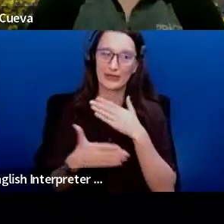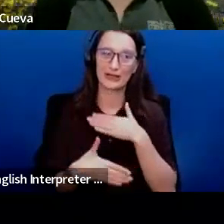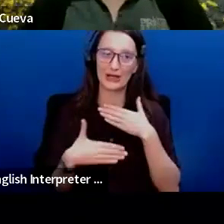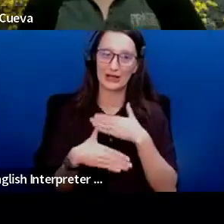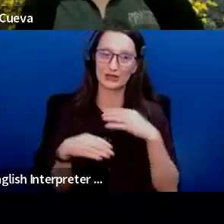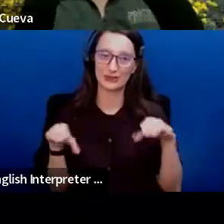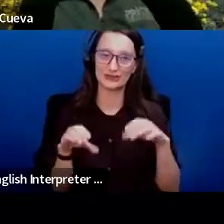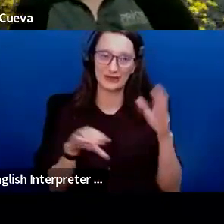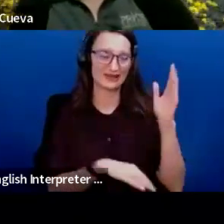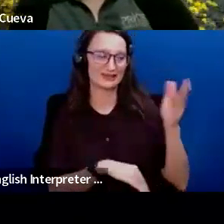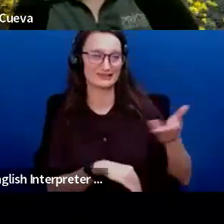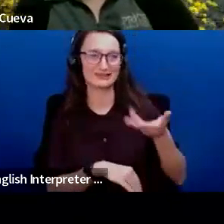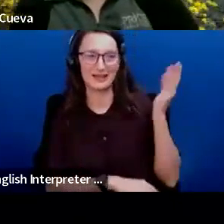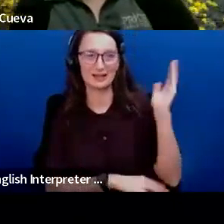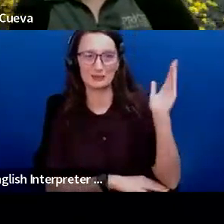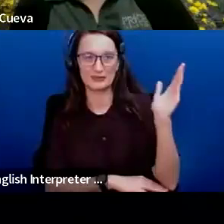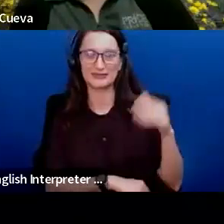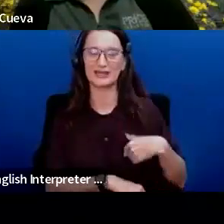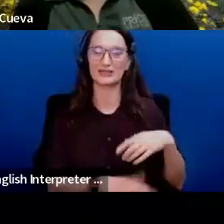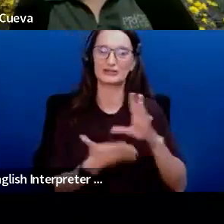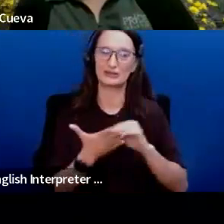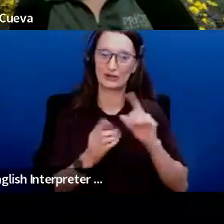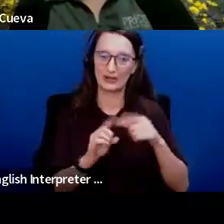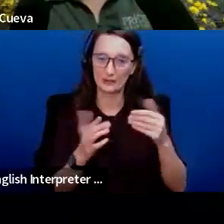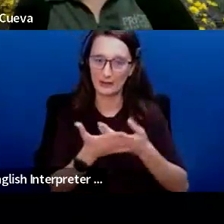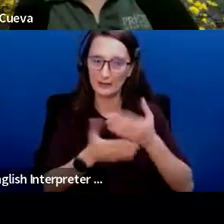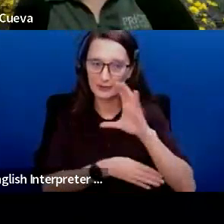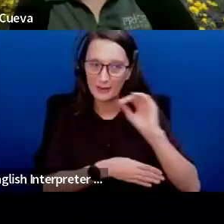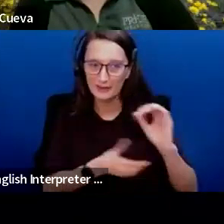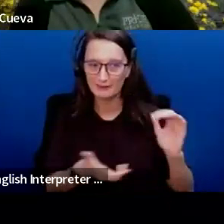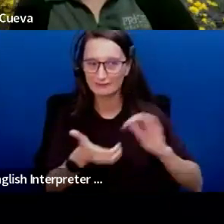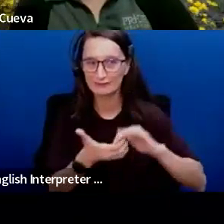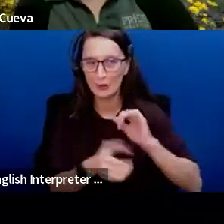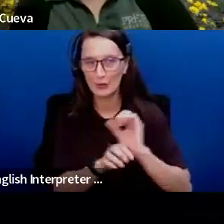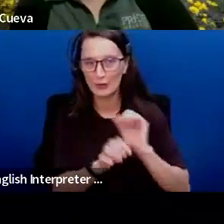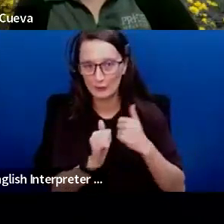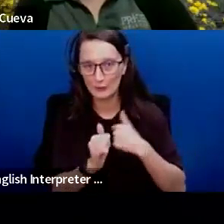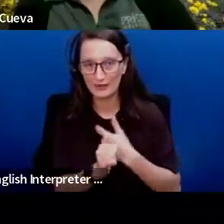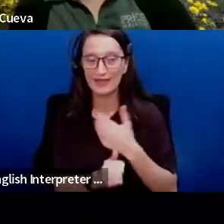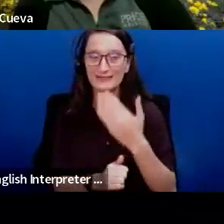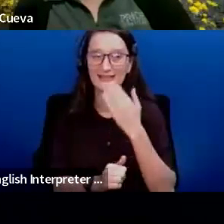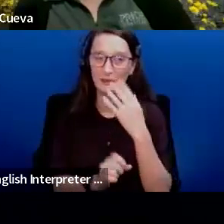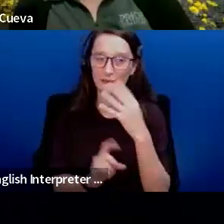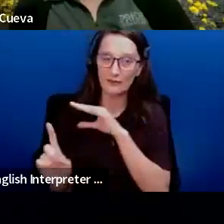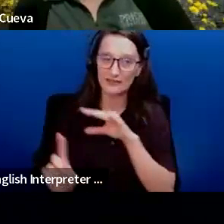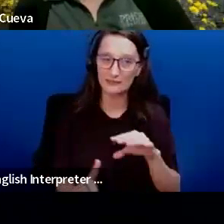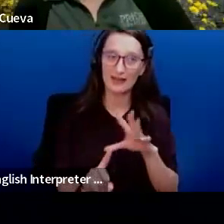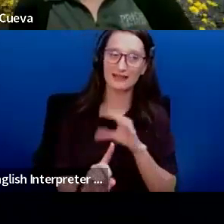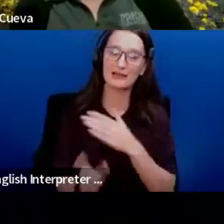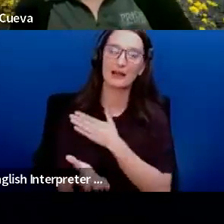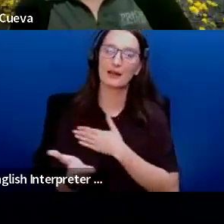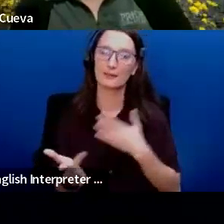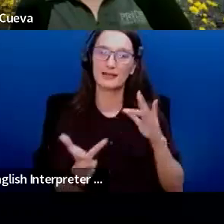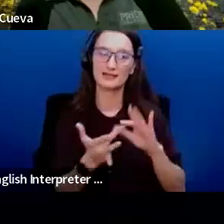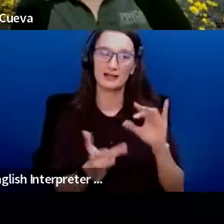guest presentations and learning about these new companies that are working with us. So thank you for the spotlights, and please reach out to Jason if